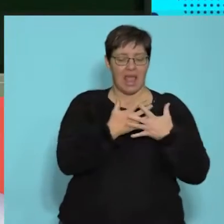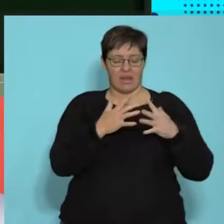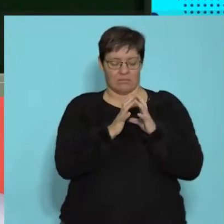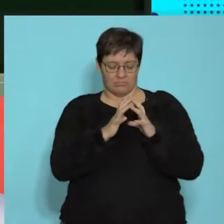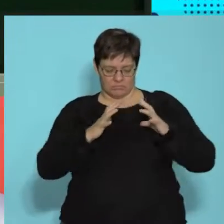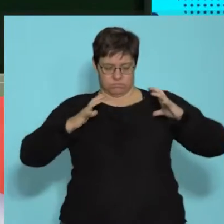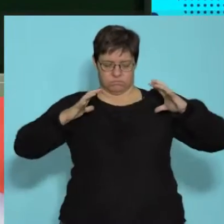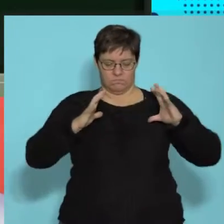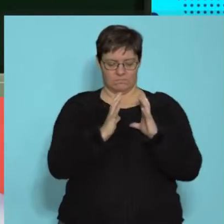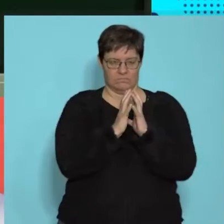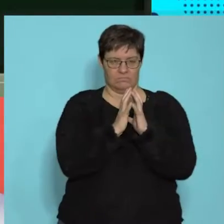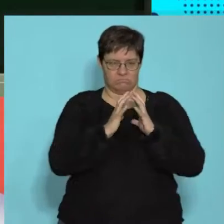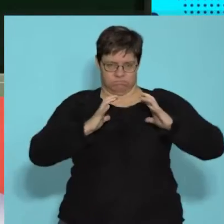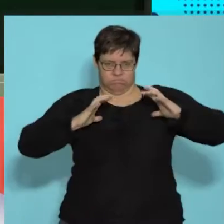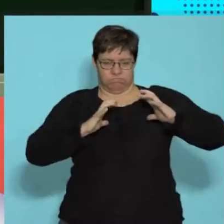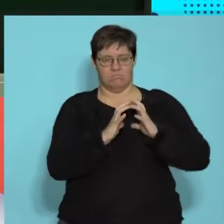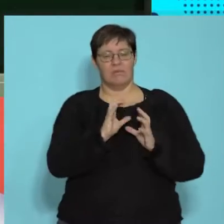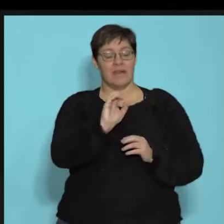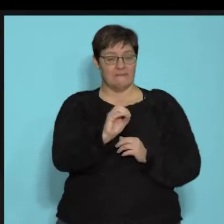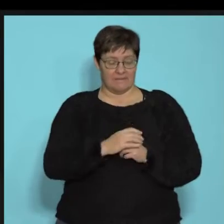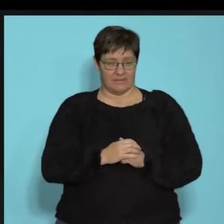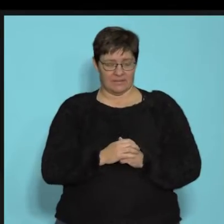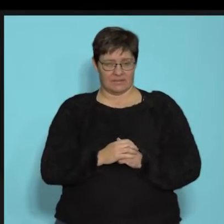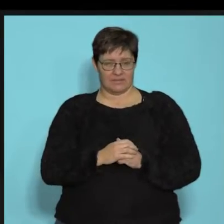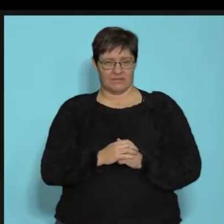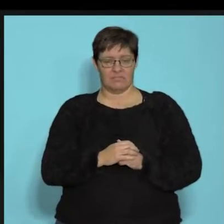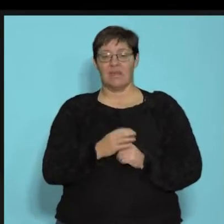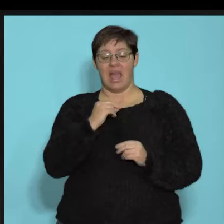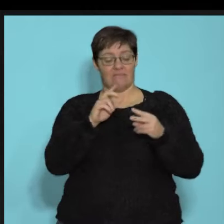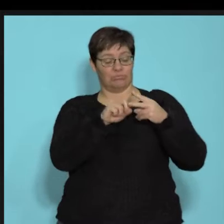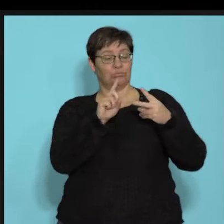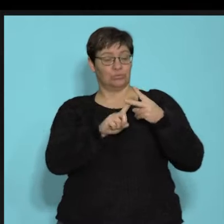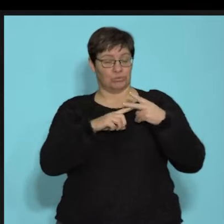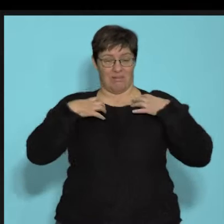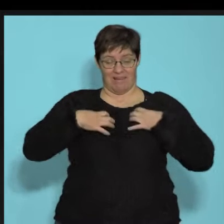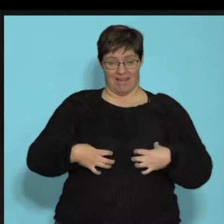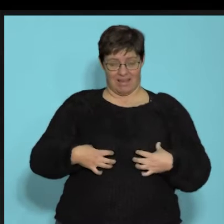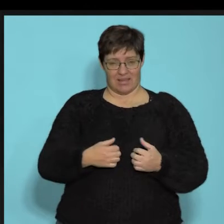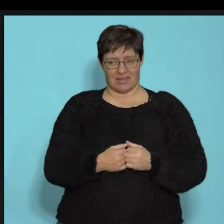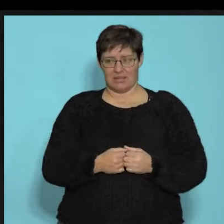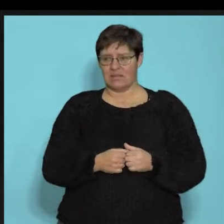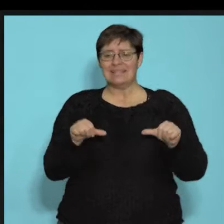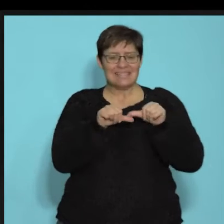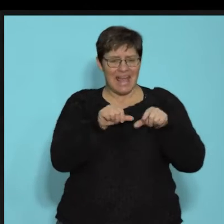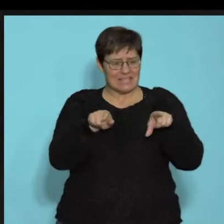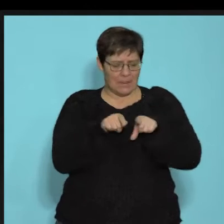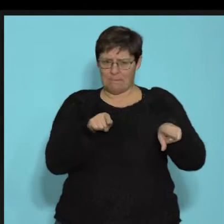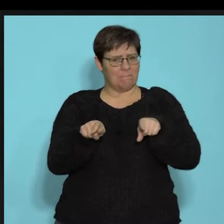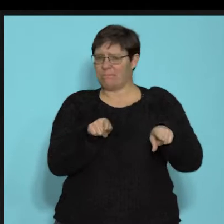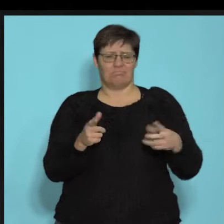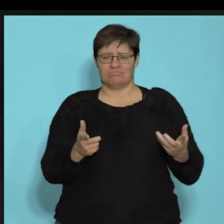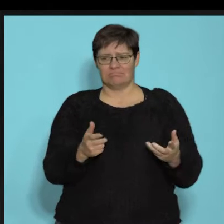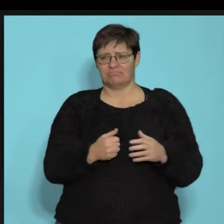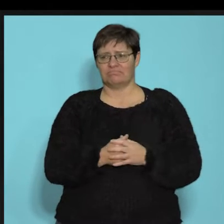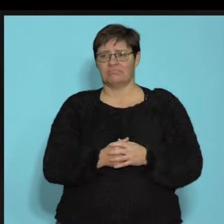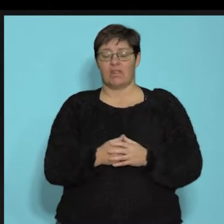to inflate and deflate. Okay, so we said we've got, right, 2 lungs. And guys, they're not the same size. Over